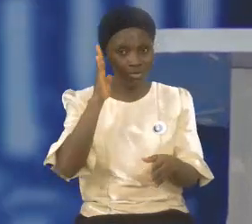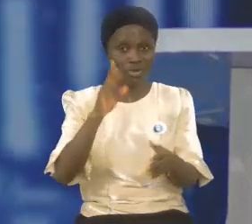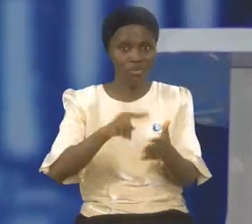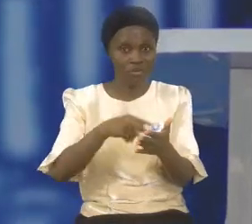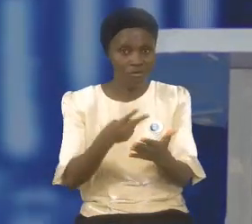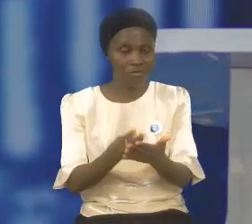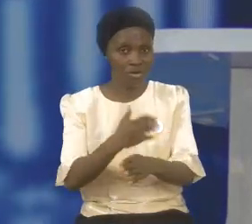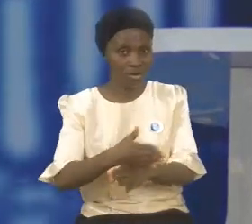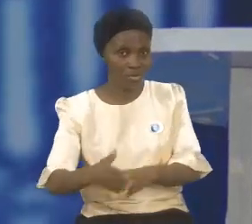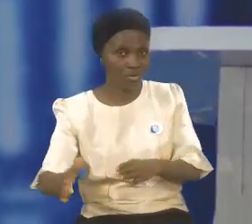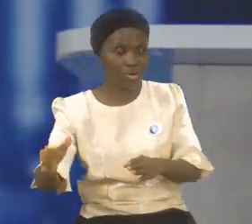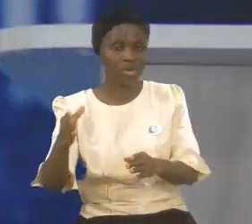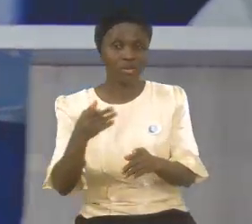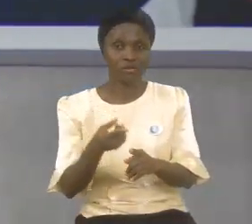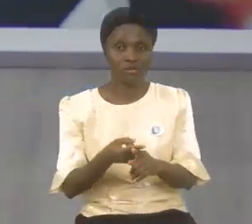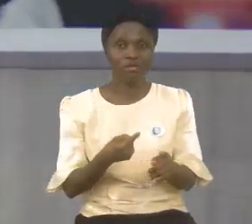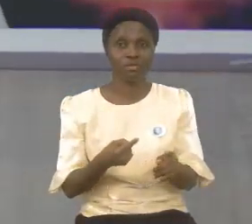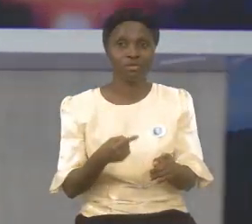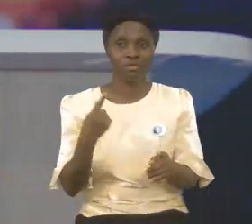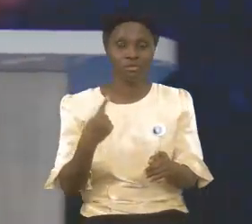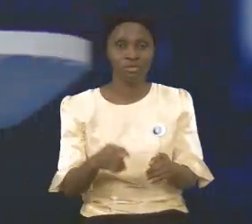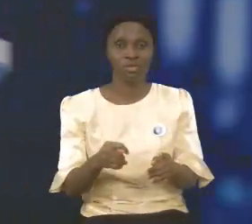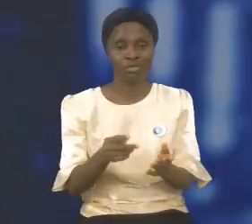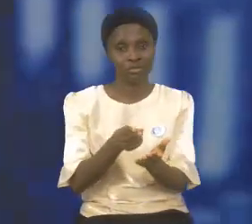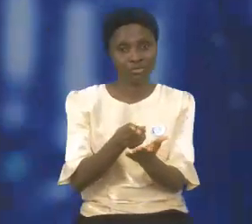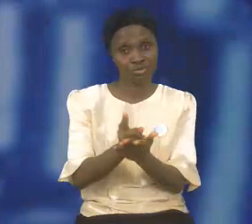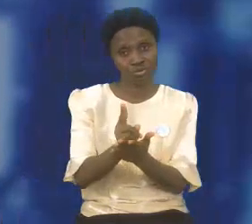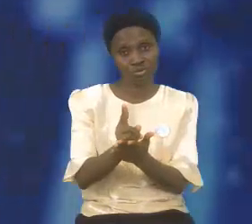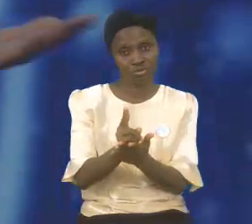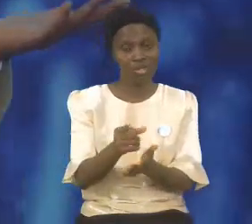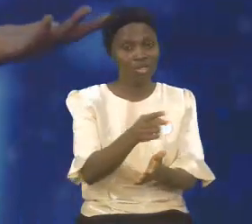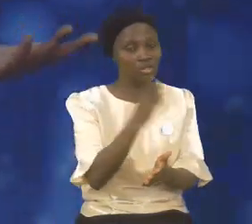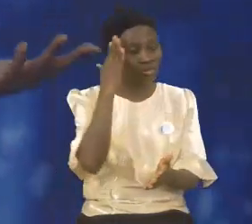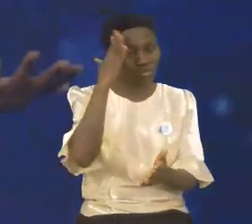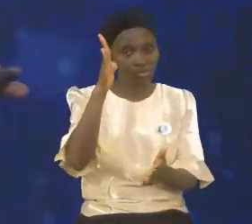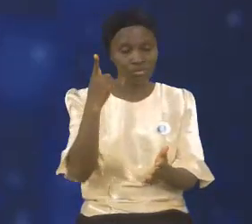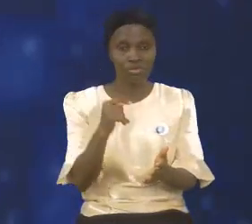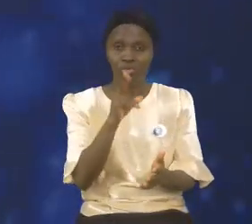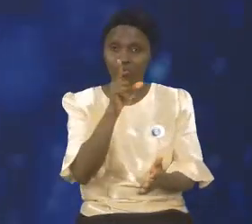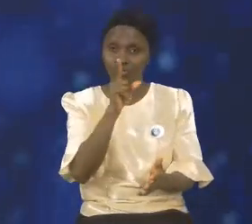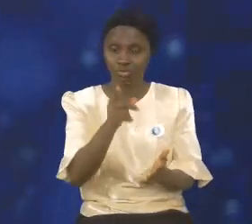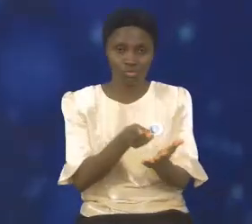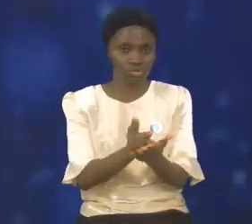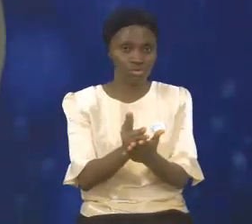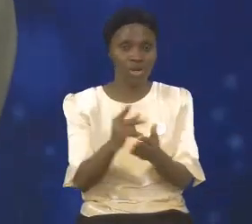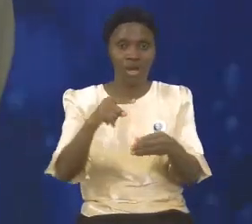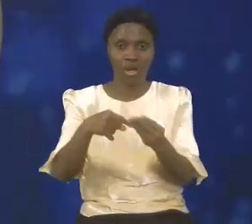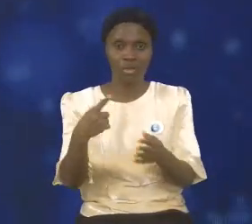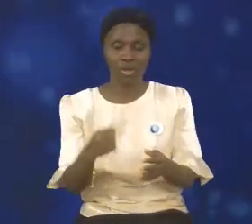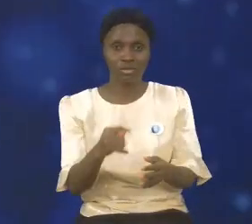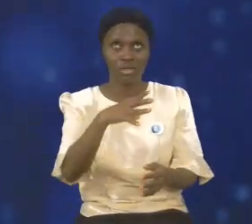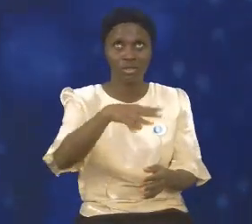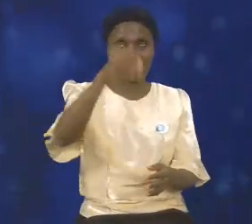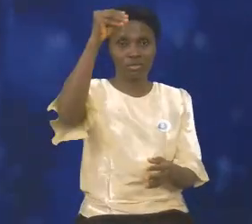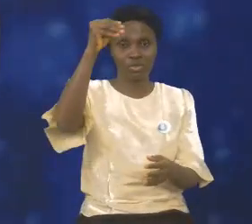away from the truth. They'll not know the truth of the rapture. They'll not emphasize the truth of the coming